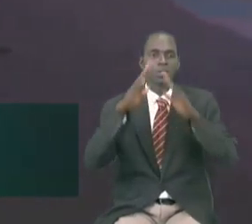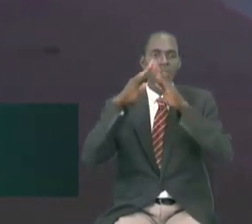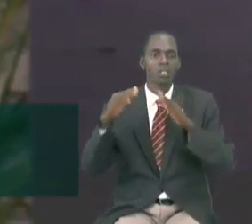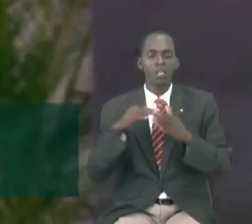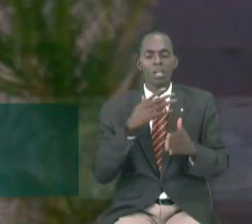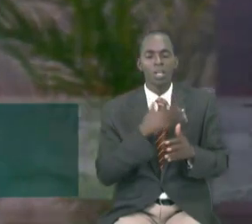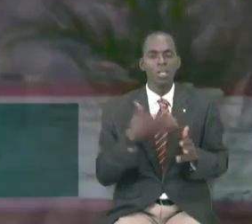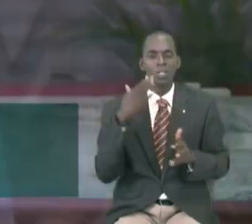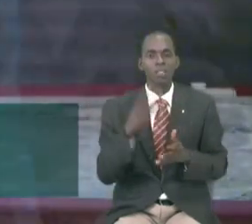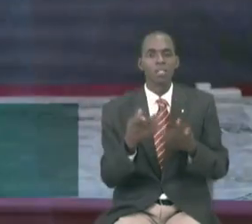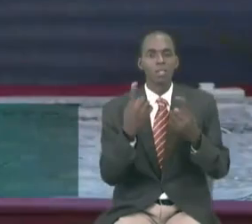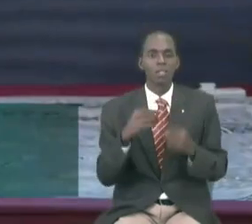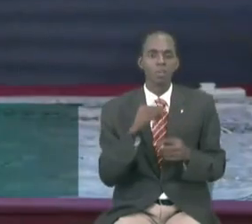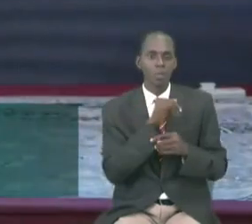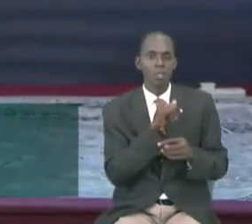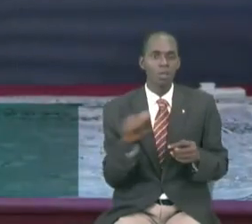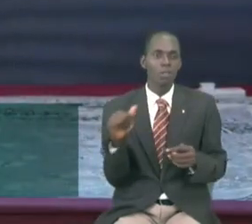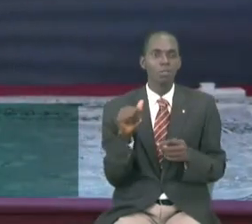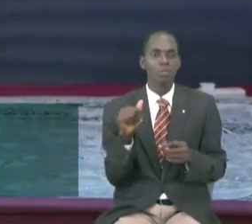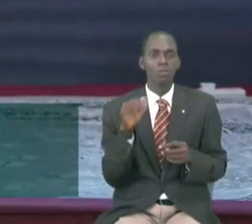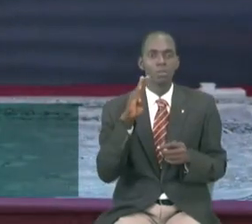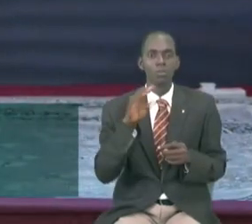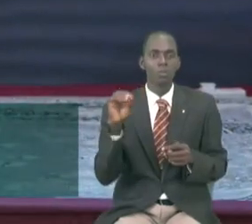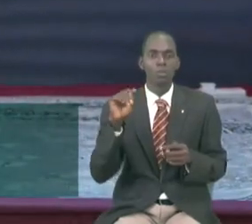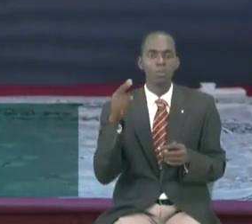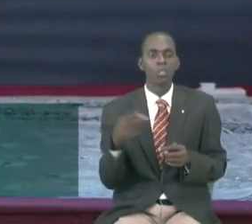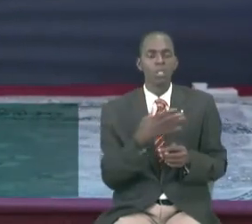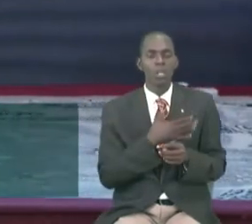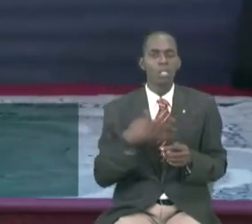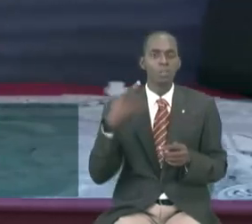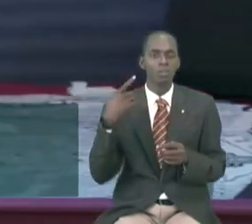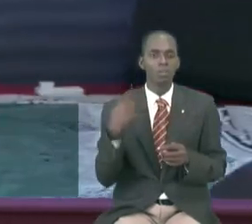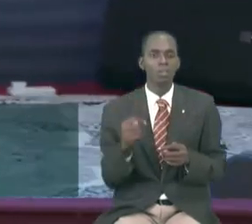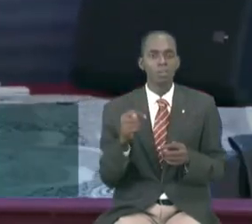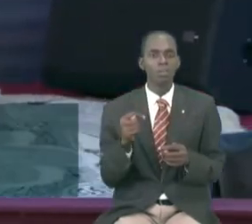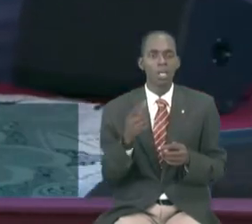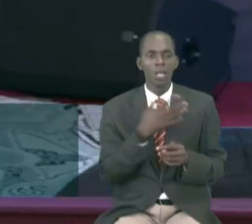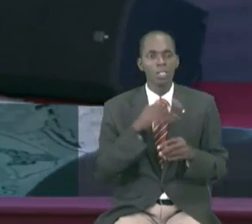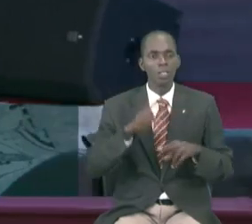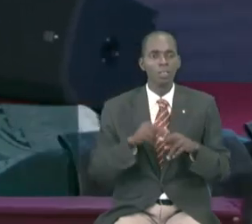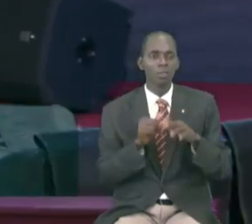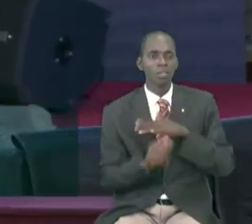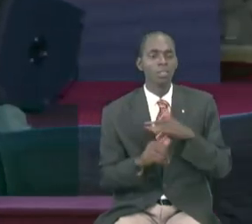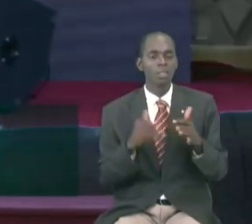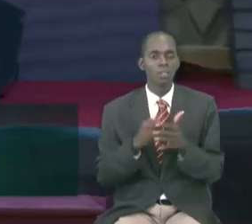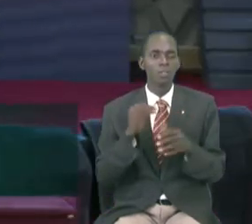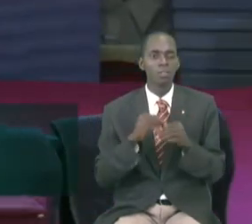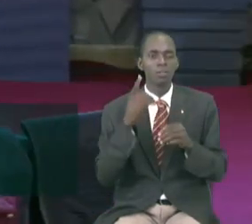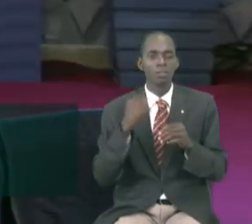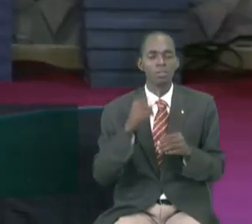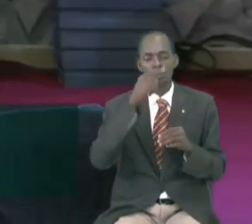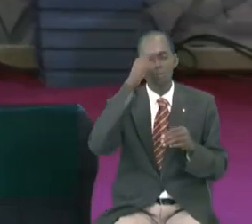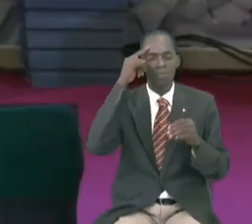see what will become of the city. He was saying, I hope that forgiveness is not permanent.